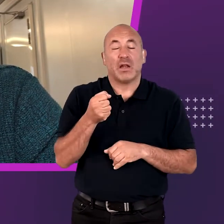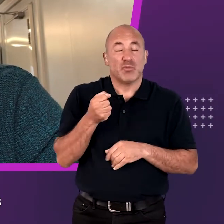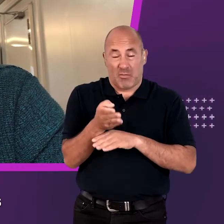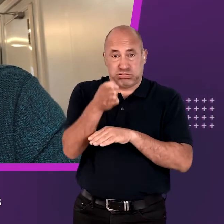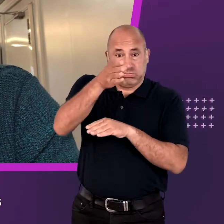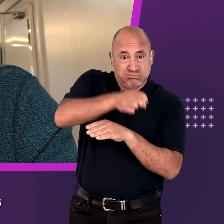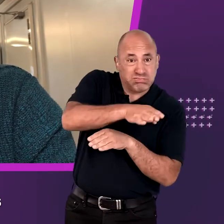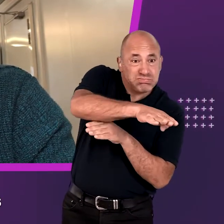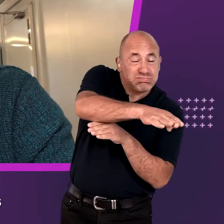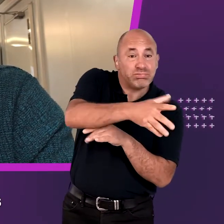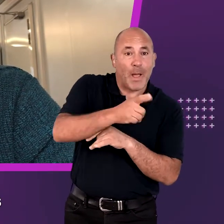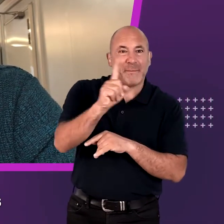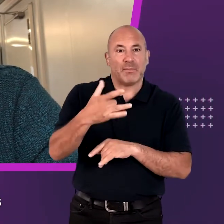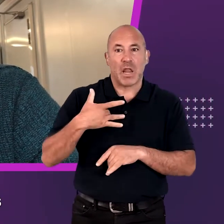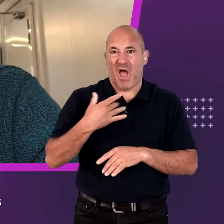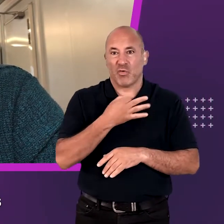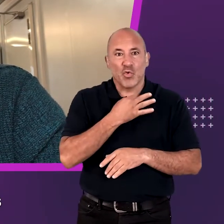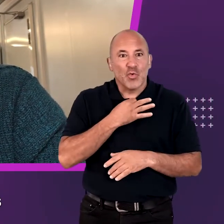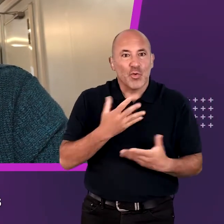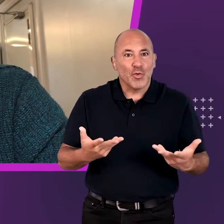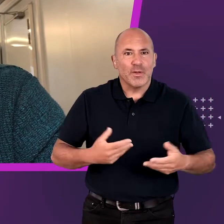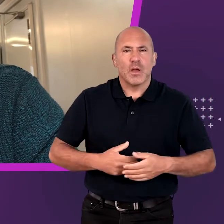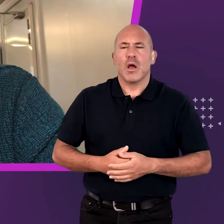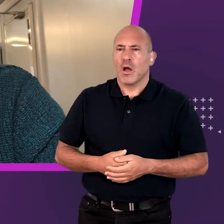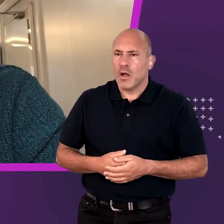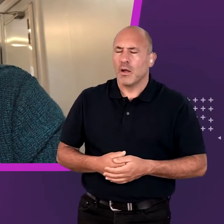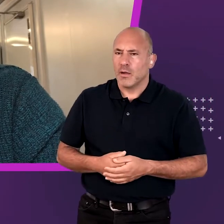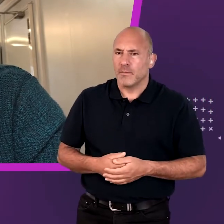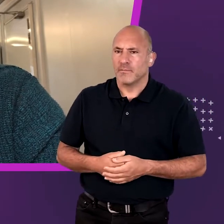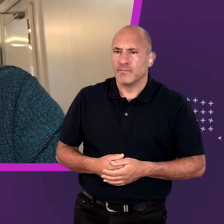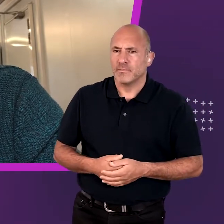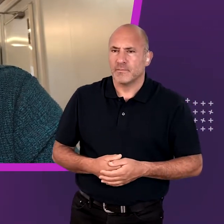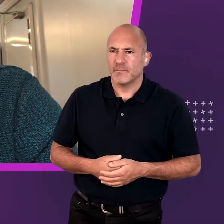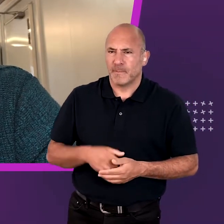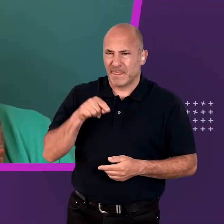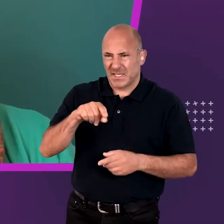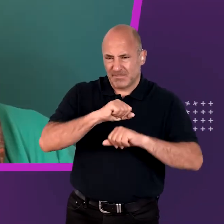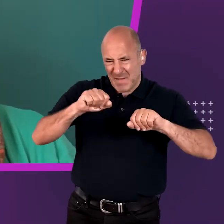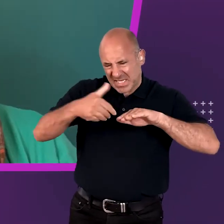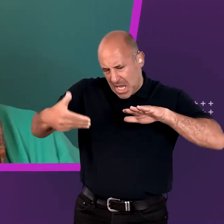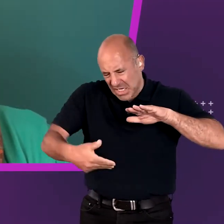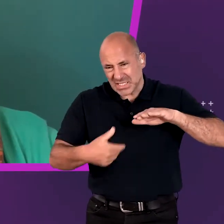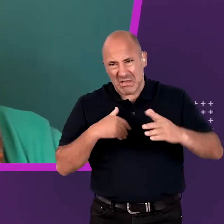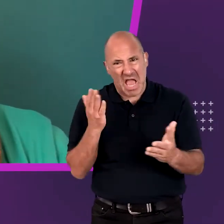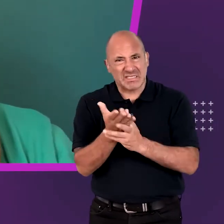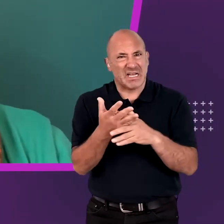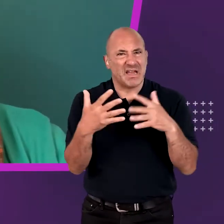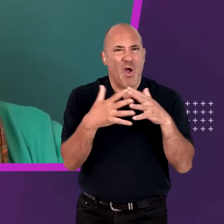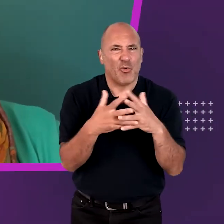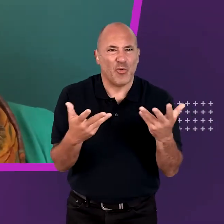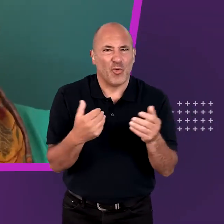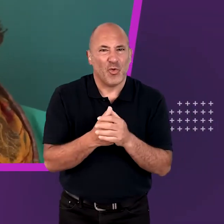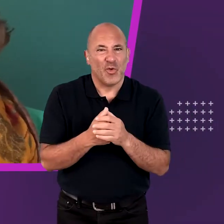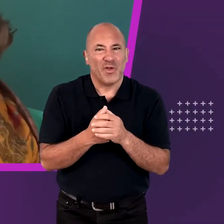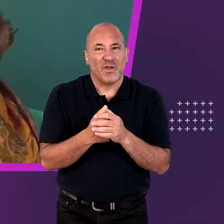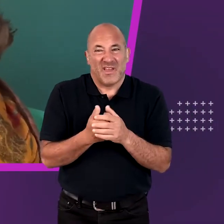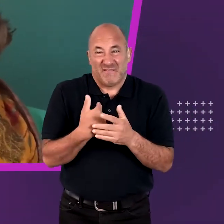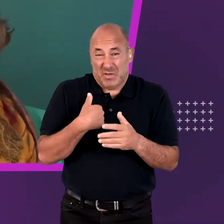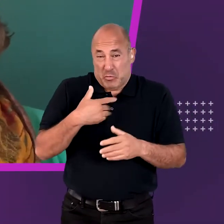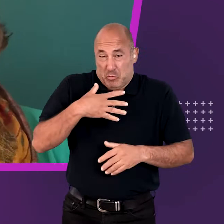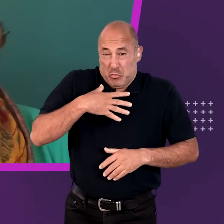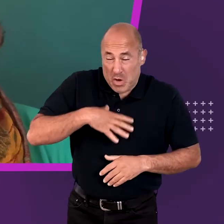infrastructure, and worse, do things like derail a train and put people's lives at risk. But how do we access these